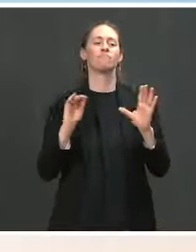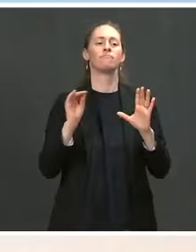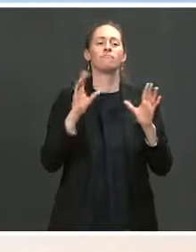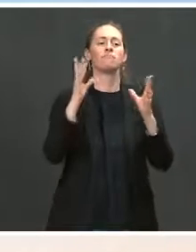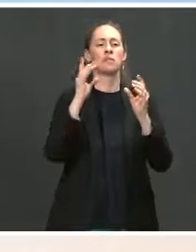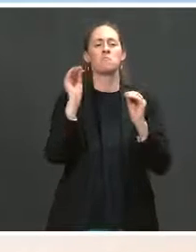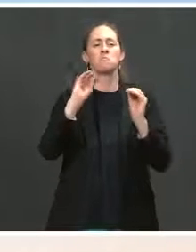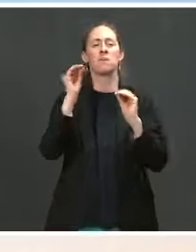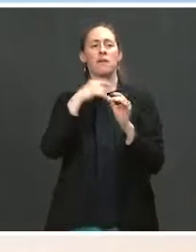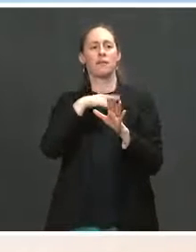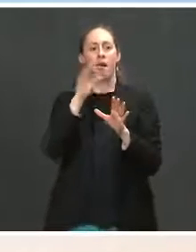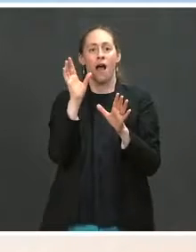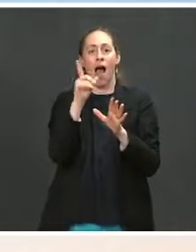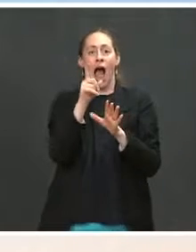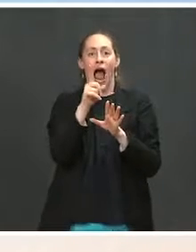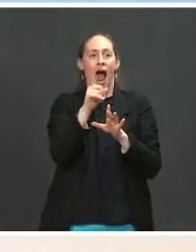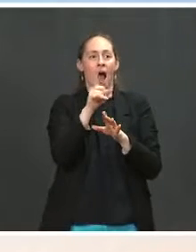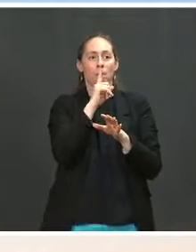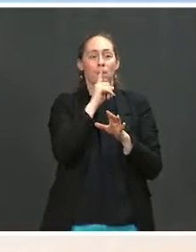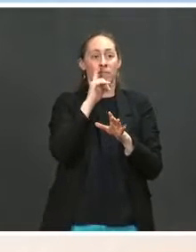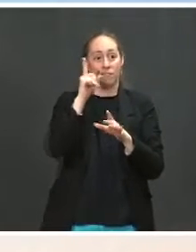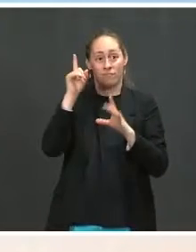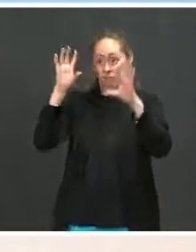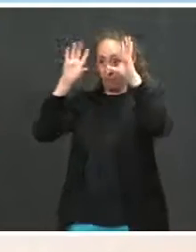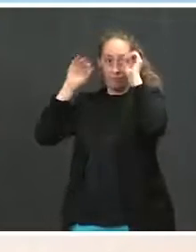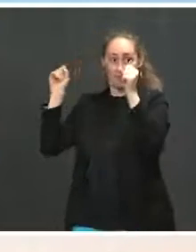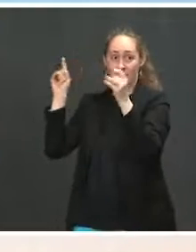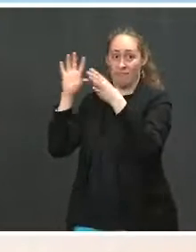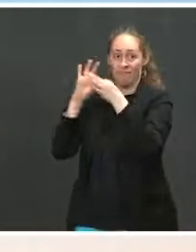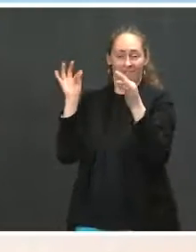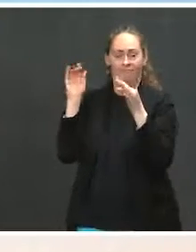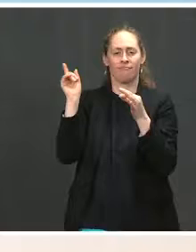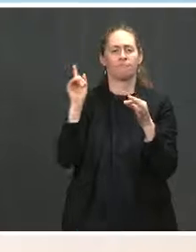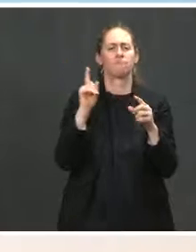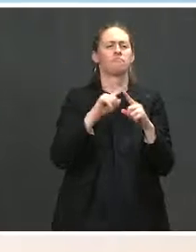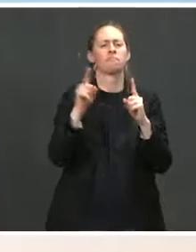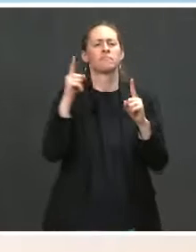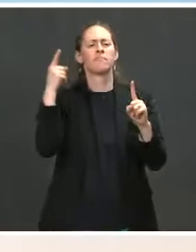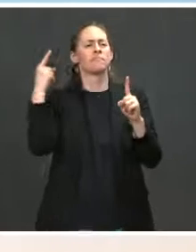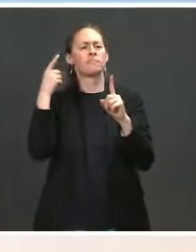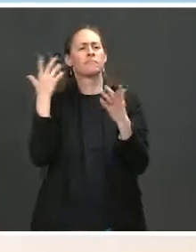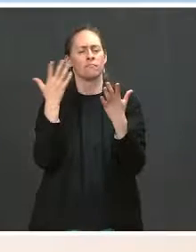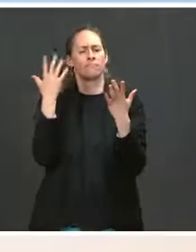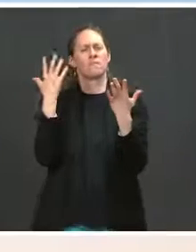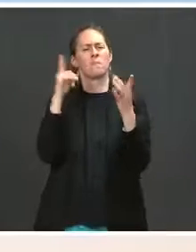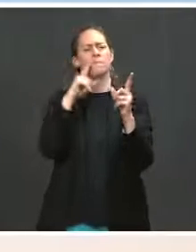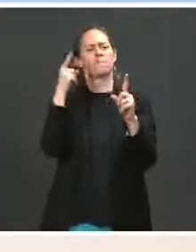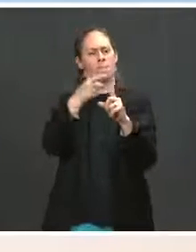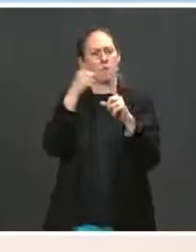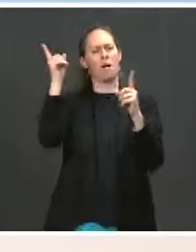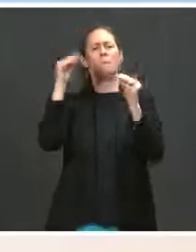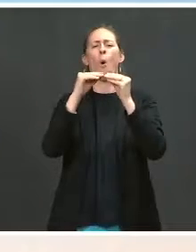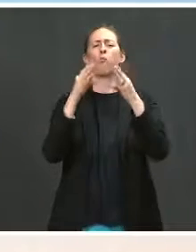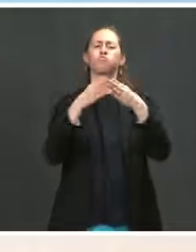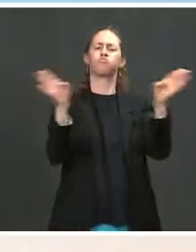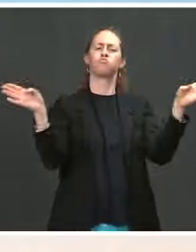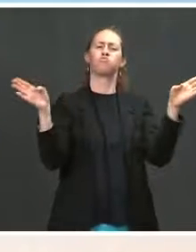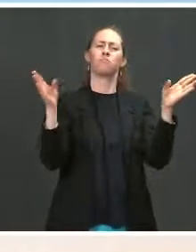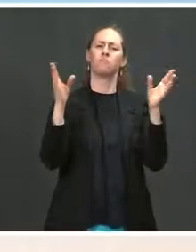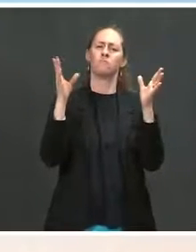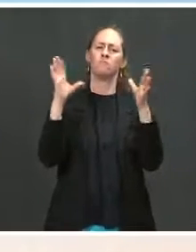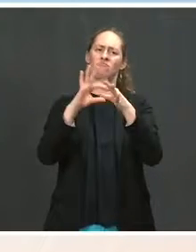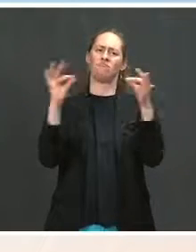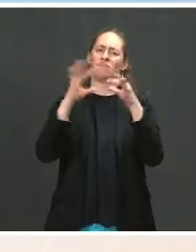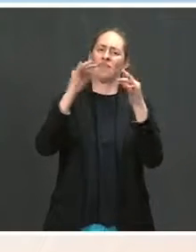I don't have any outline of what the president's remarks will look like, but I would expect that he will talk more broadly about the need for the global community